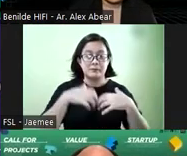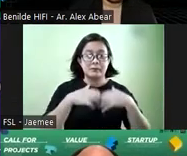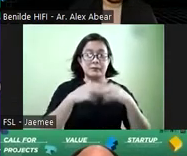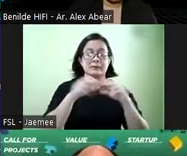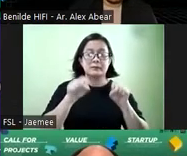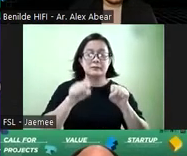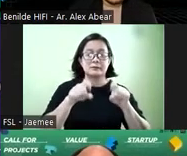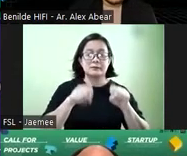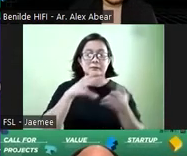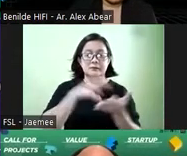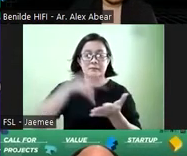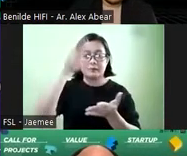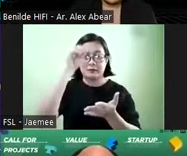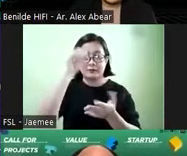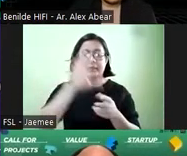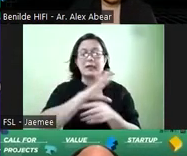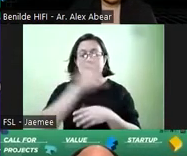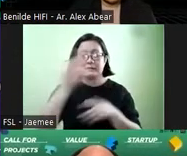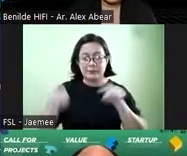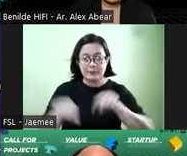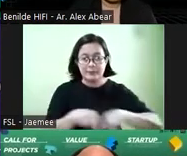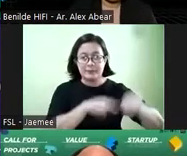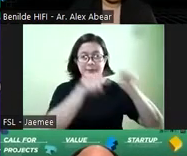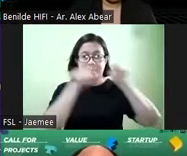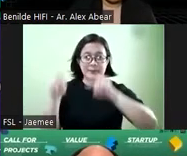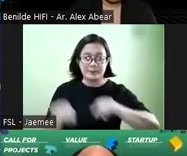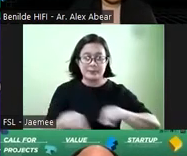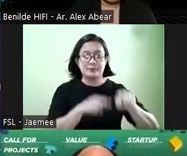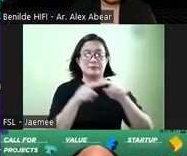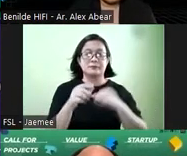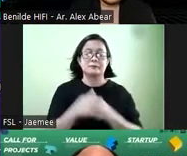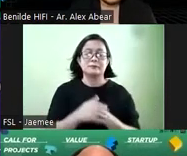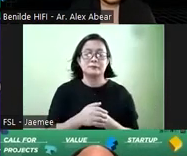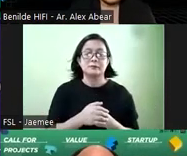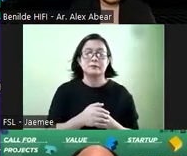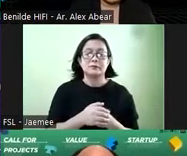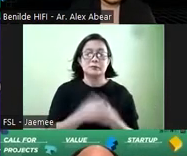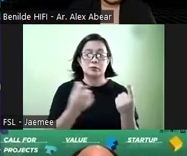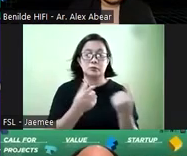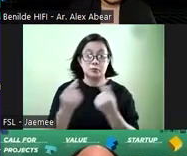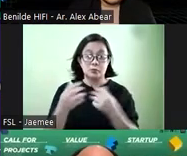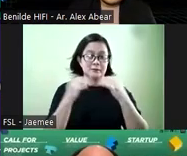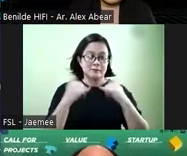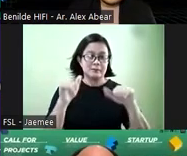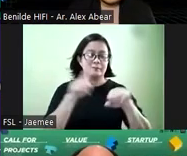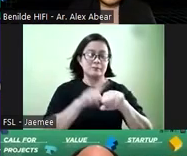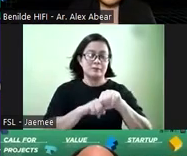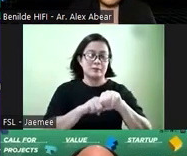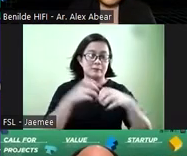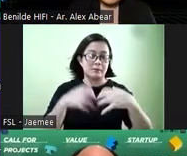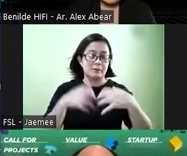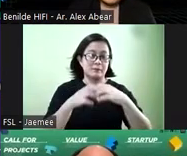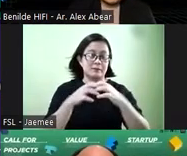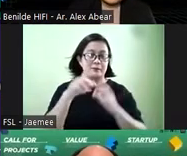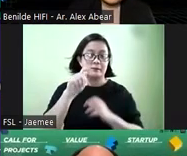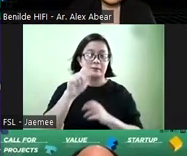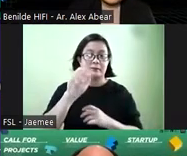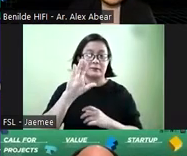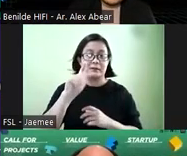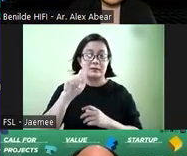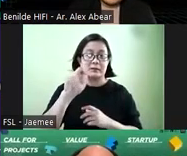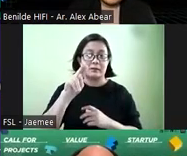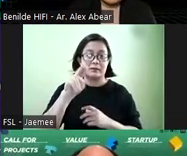that cycle. So while you do this, you actually build traction, no? And another point is you can